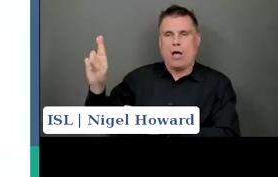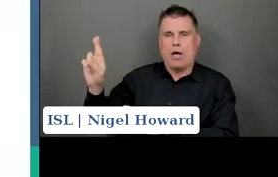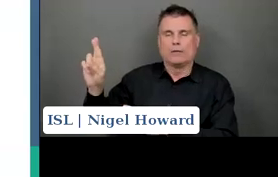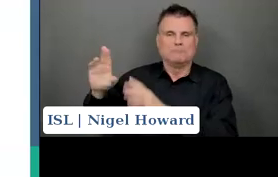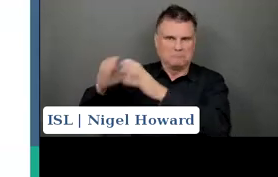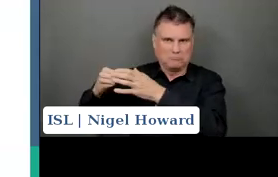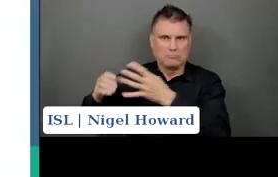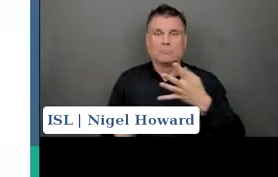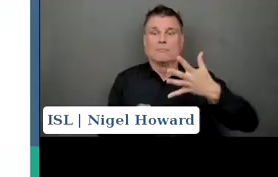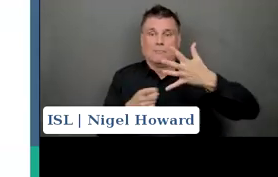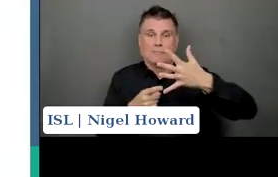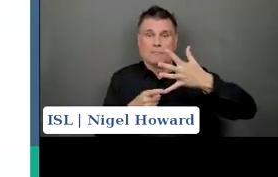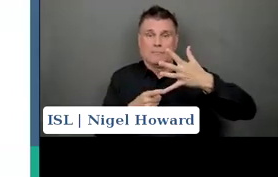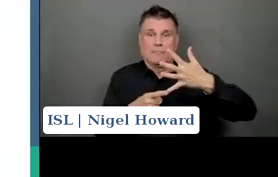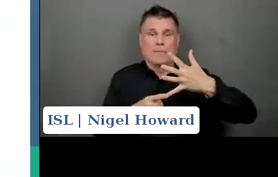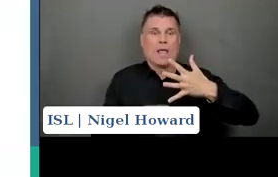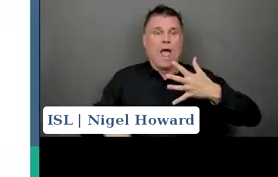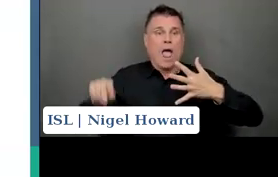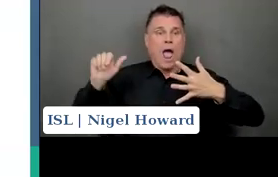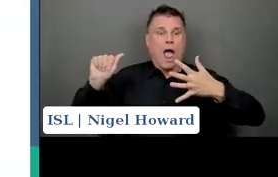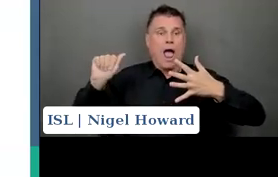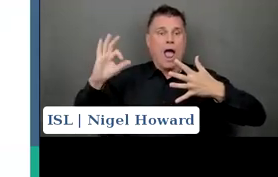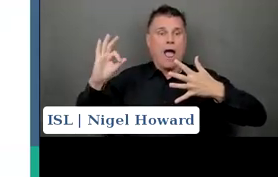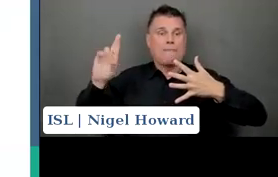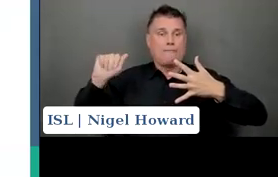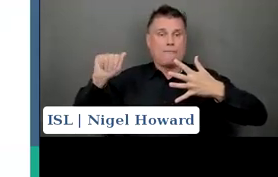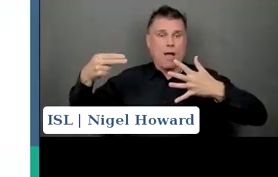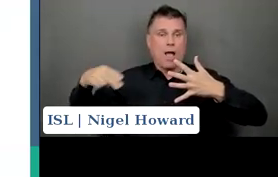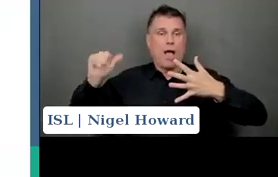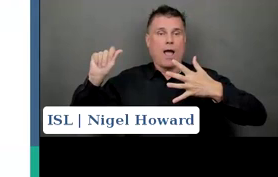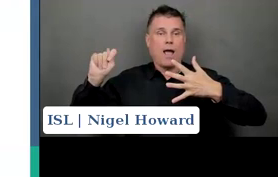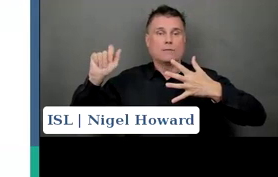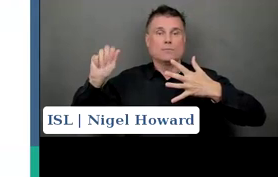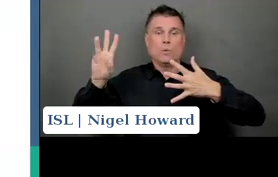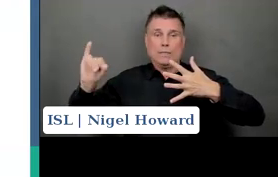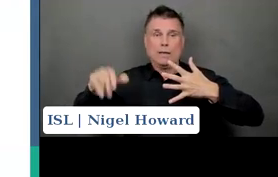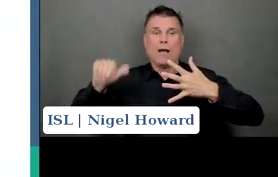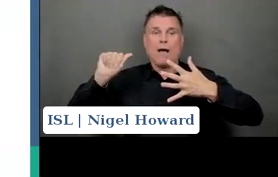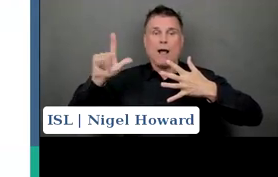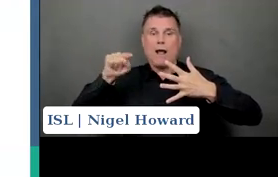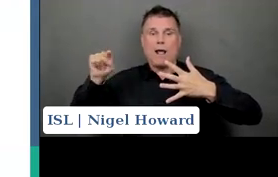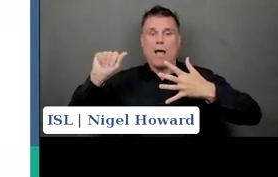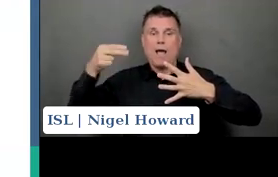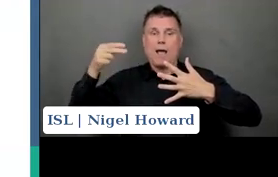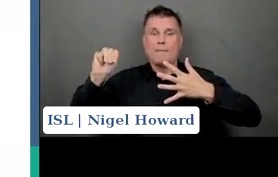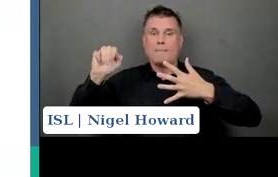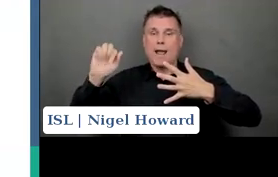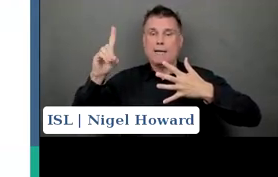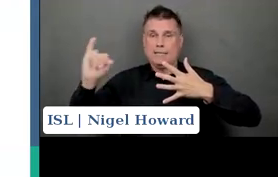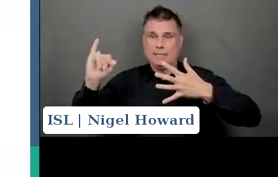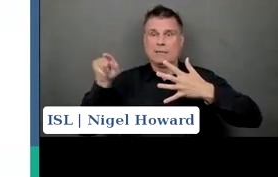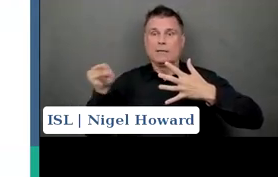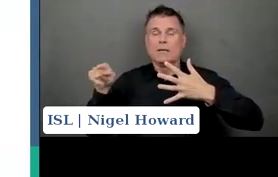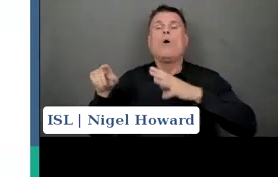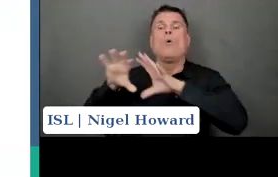Al-Ahmadi, Senior Social Protection Specialist from the World Bank, Florencia Corral, the Director of the National Integrated